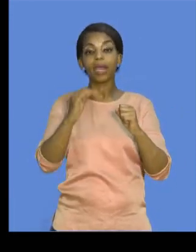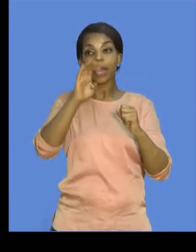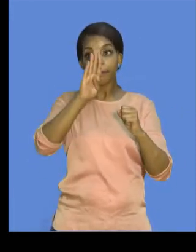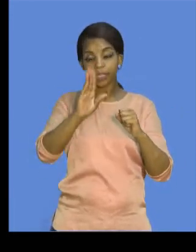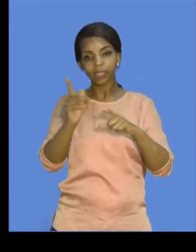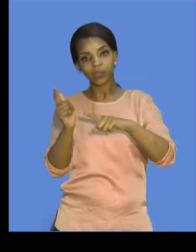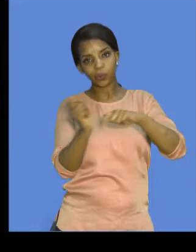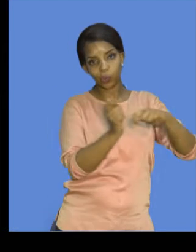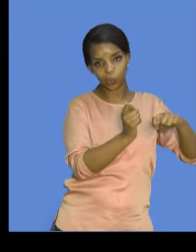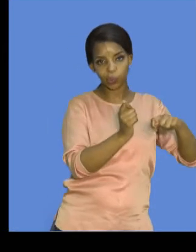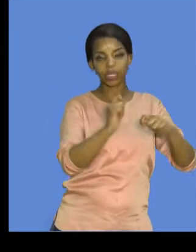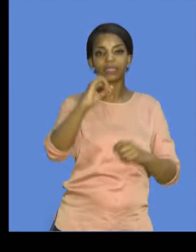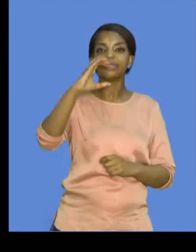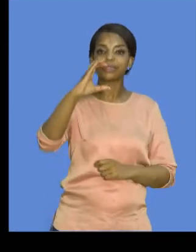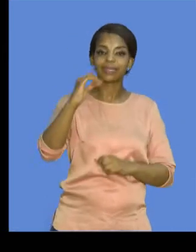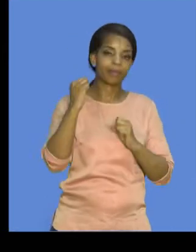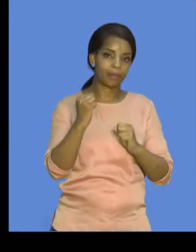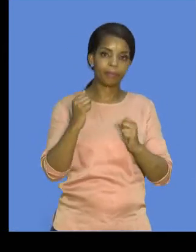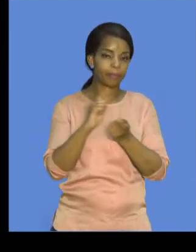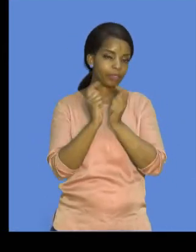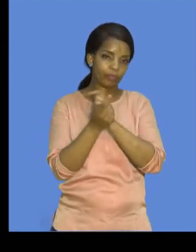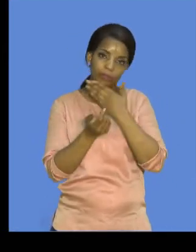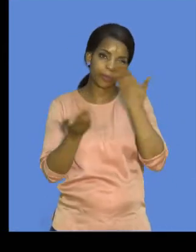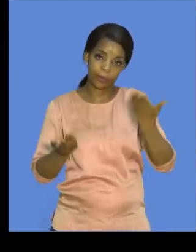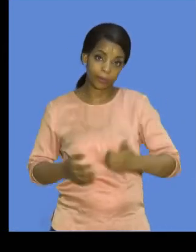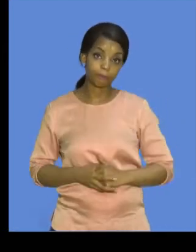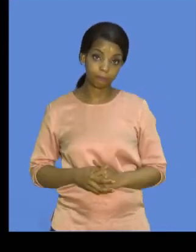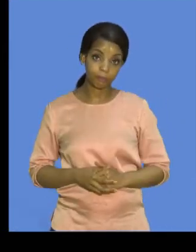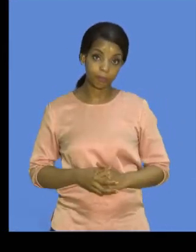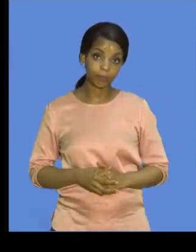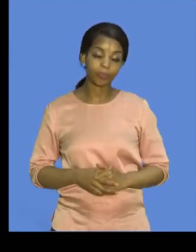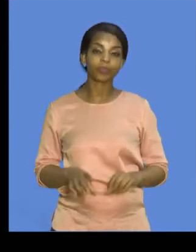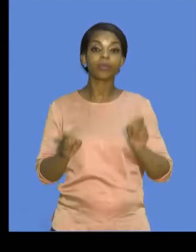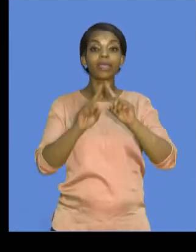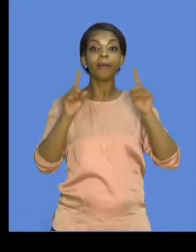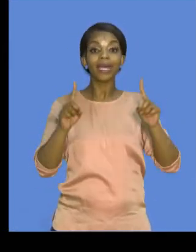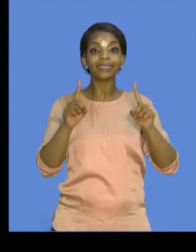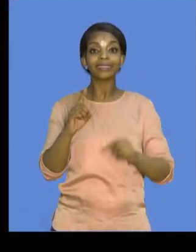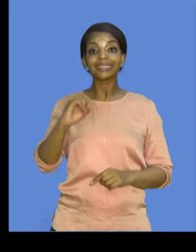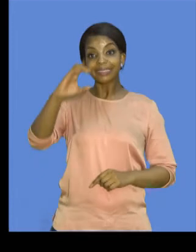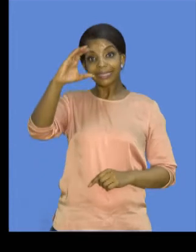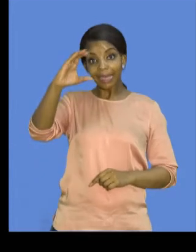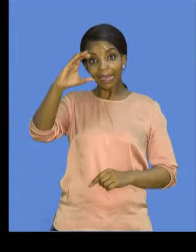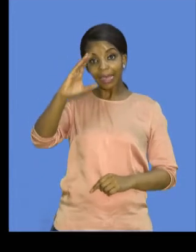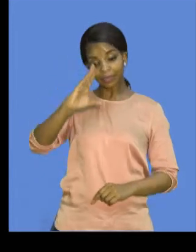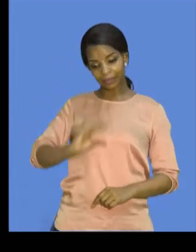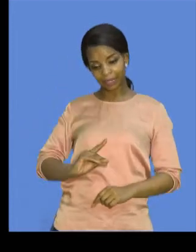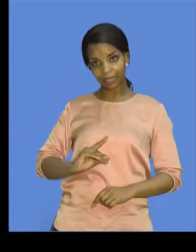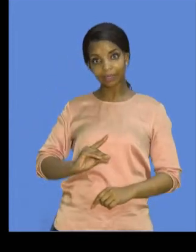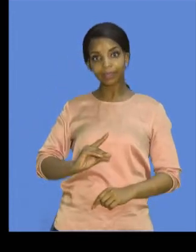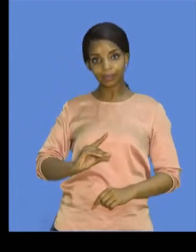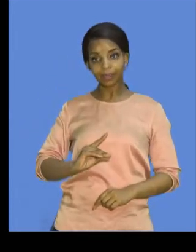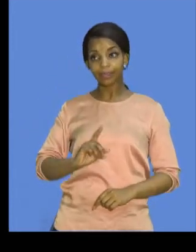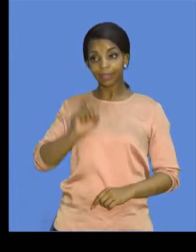has changed. Force by B on C, right? While on the other hand, charge